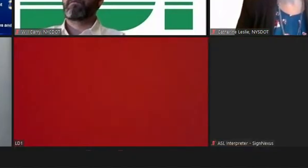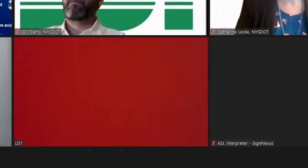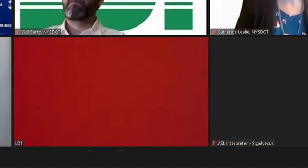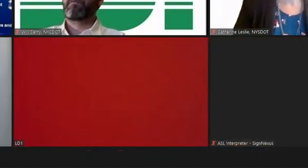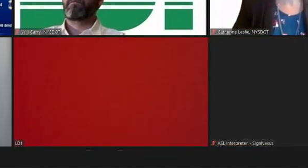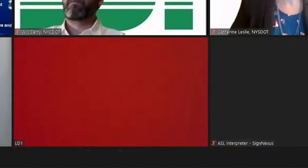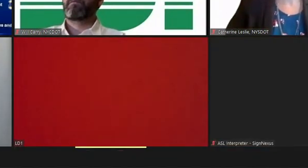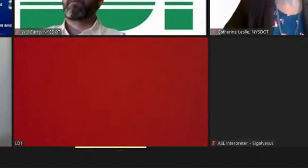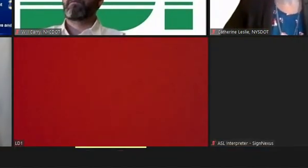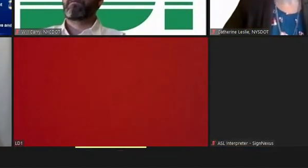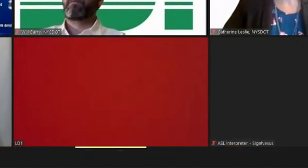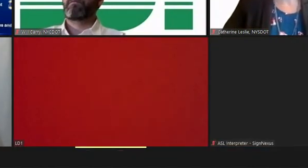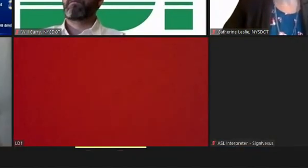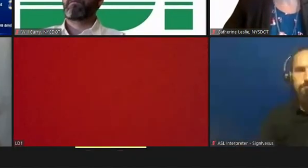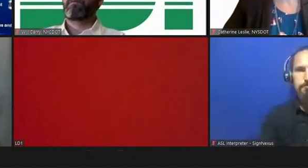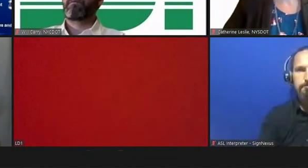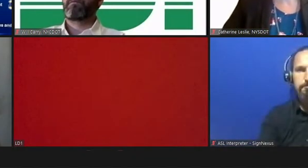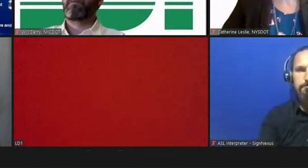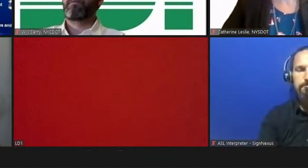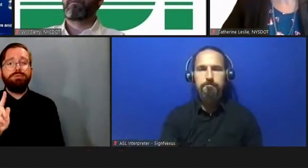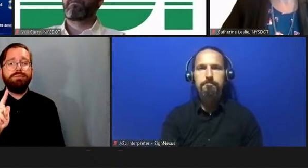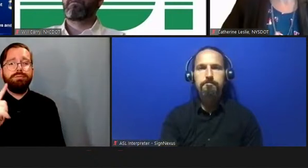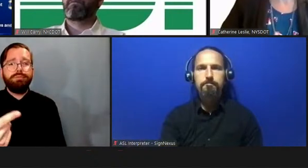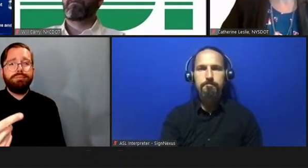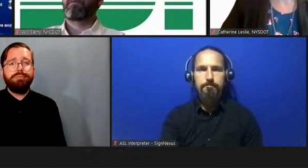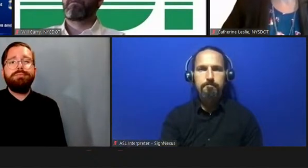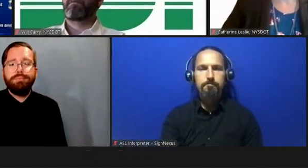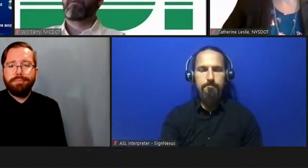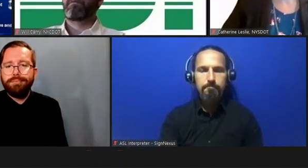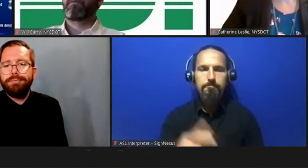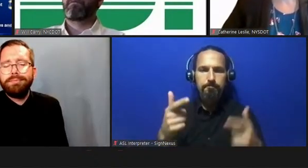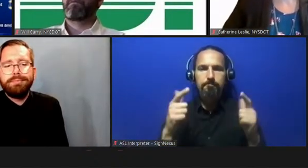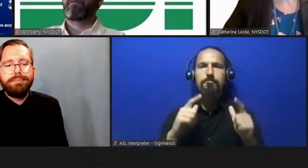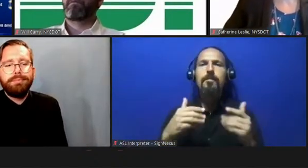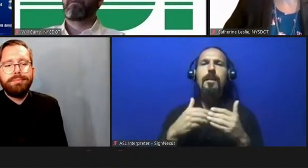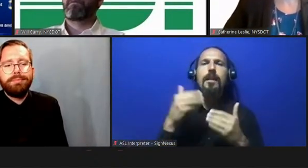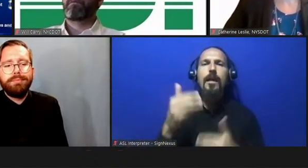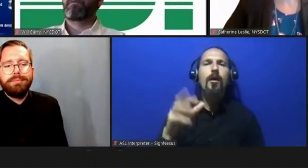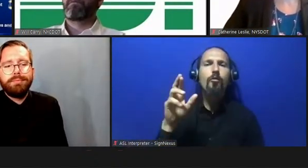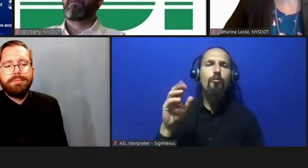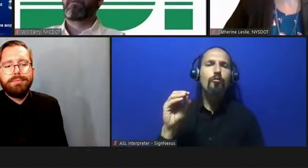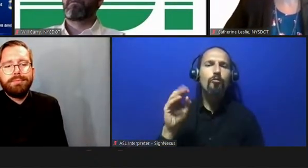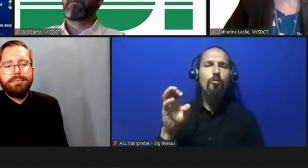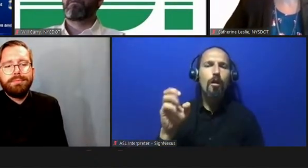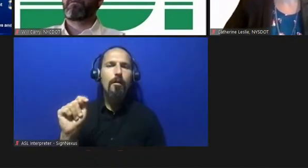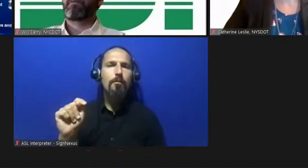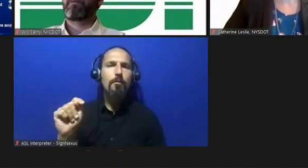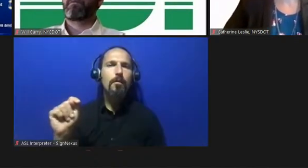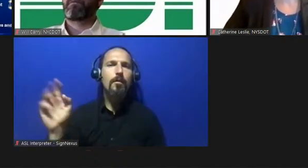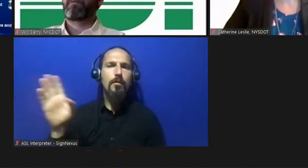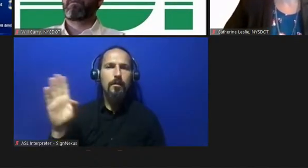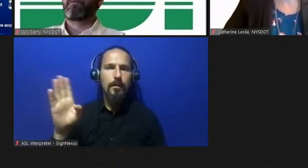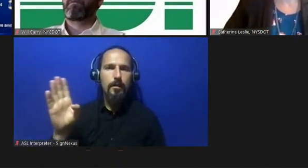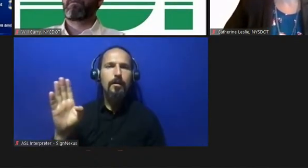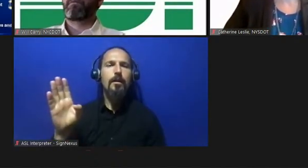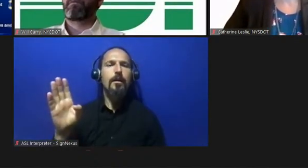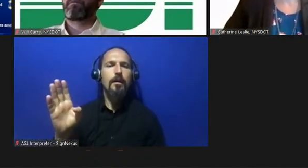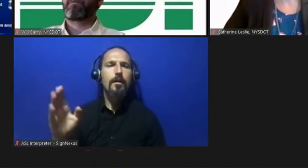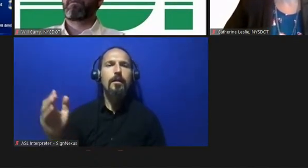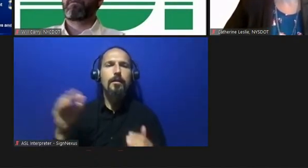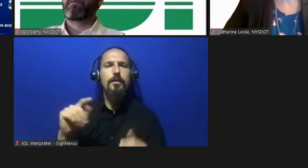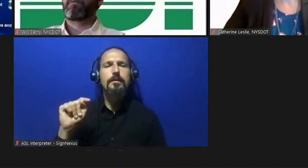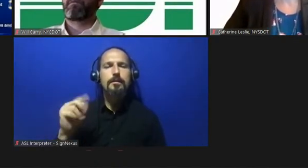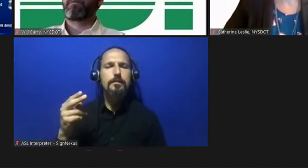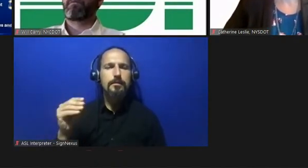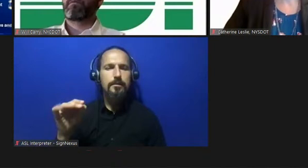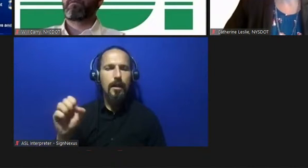you our next speaker is robert balowski followed by thomas neubauer